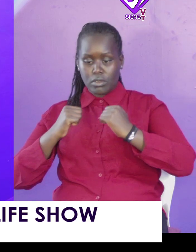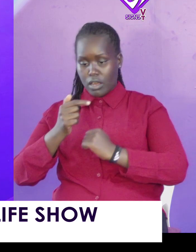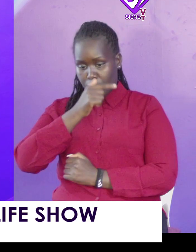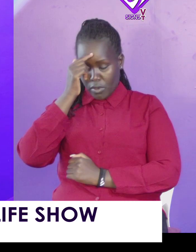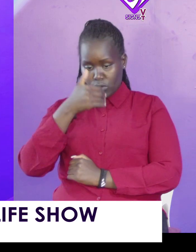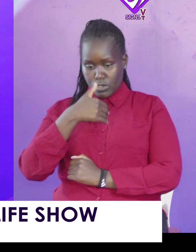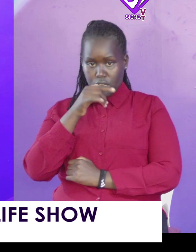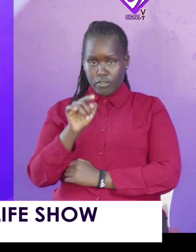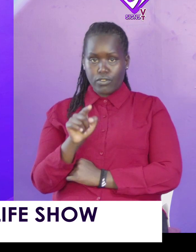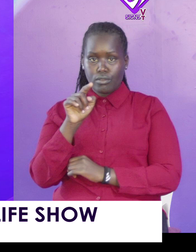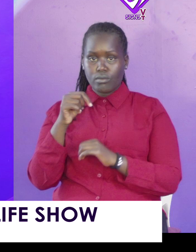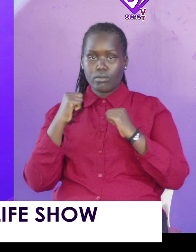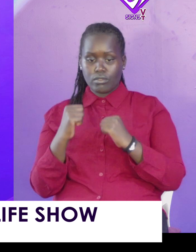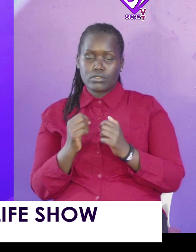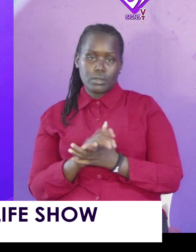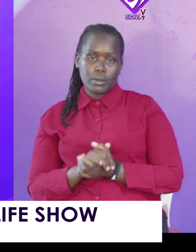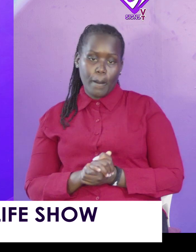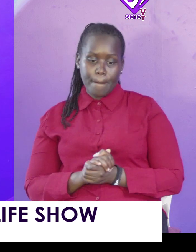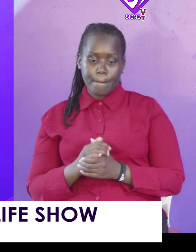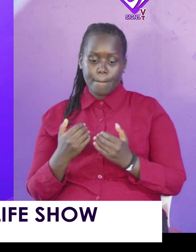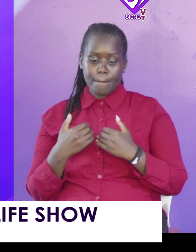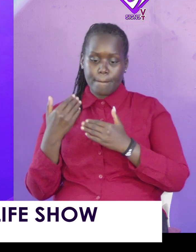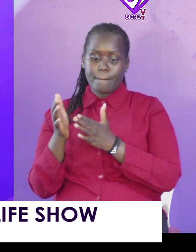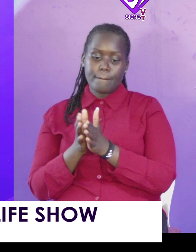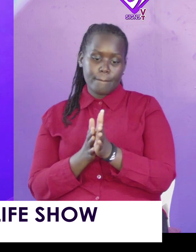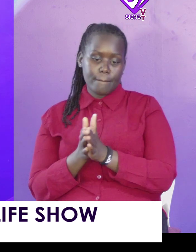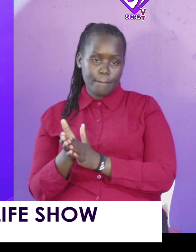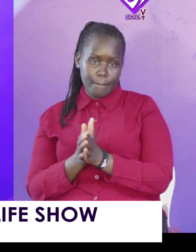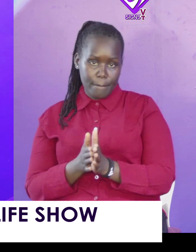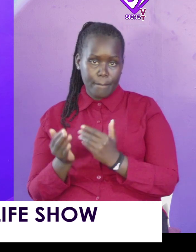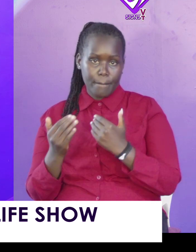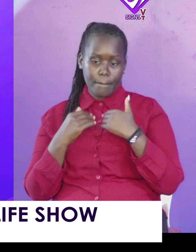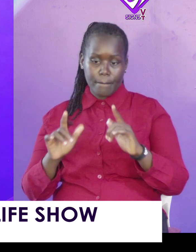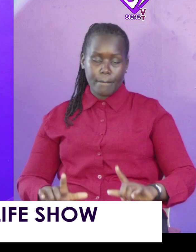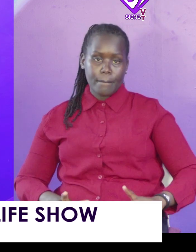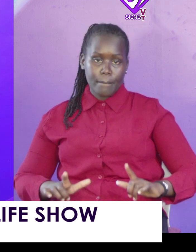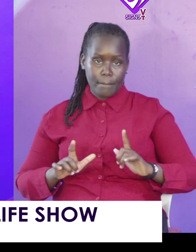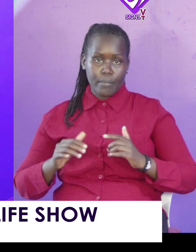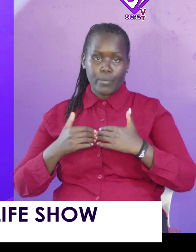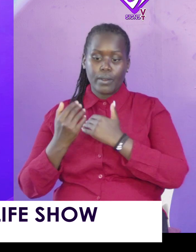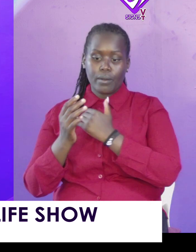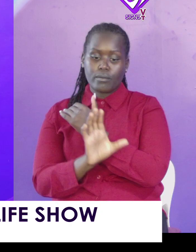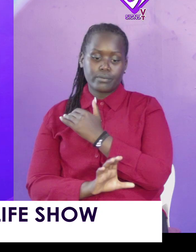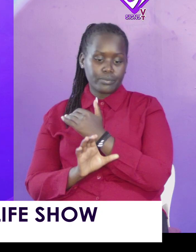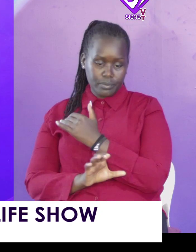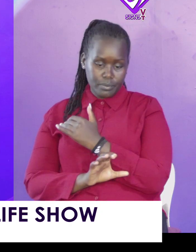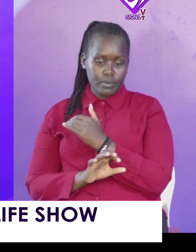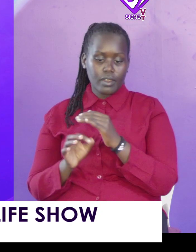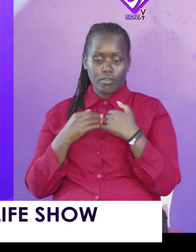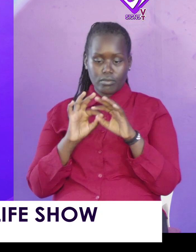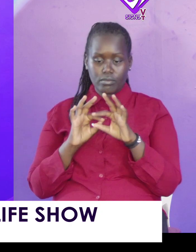are strong. You are passionate. You have life. You have country. You have